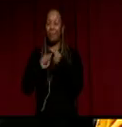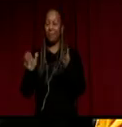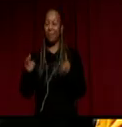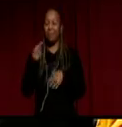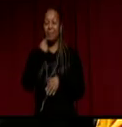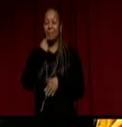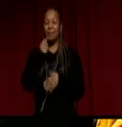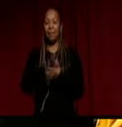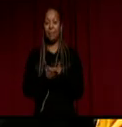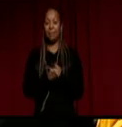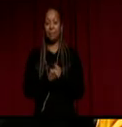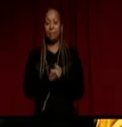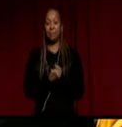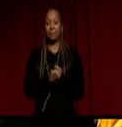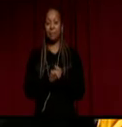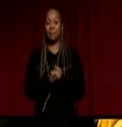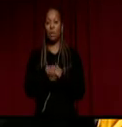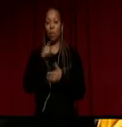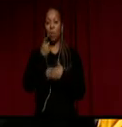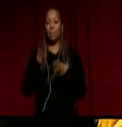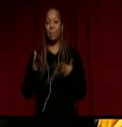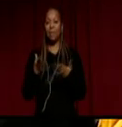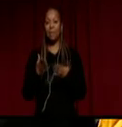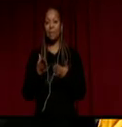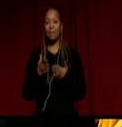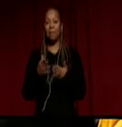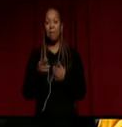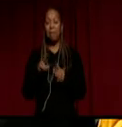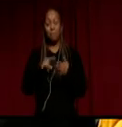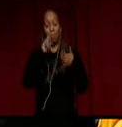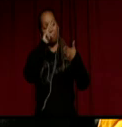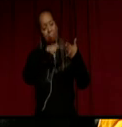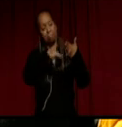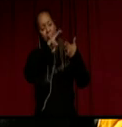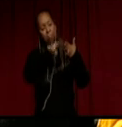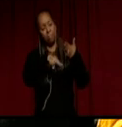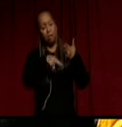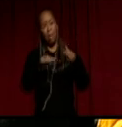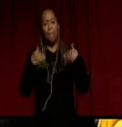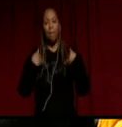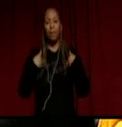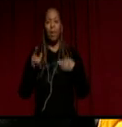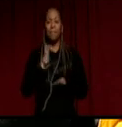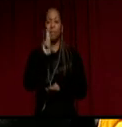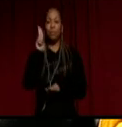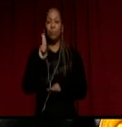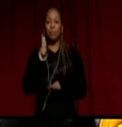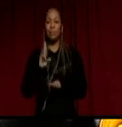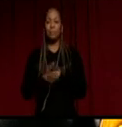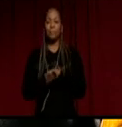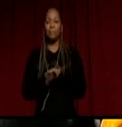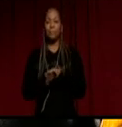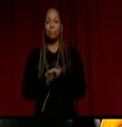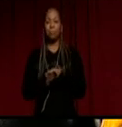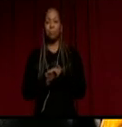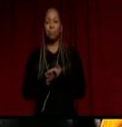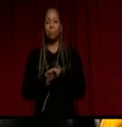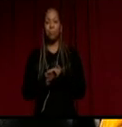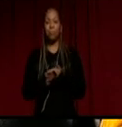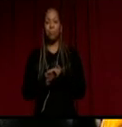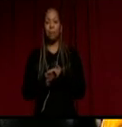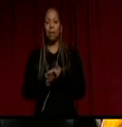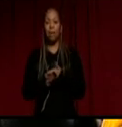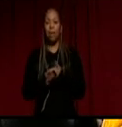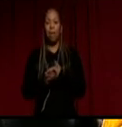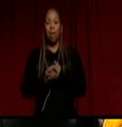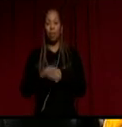said. And one of the things that I've been looking at is that we have a tendency to look at the topography or